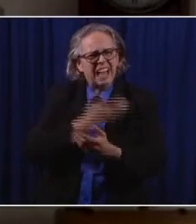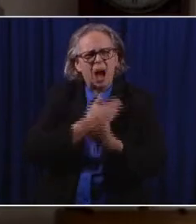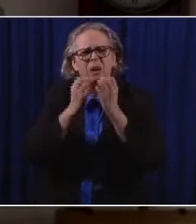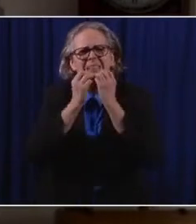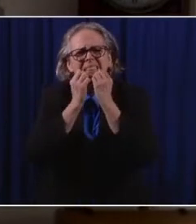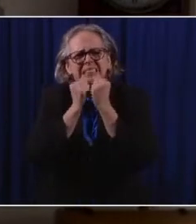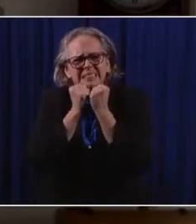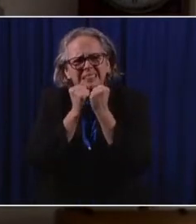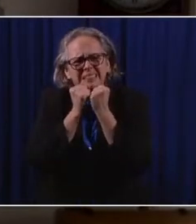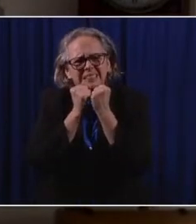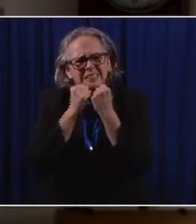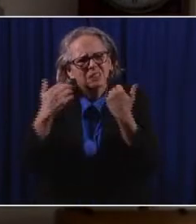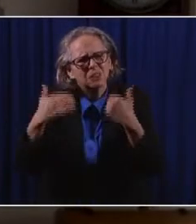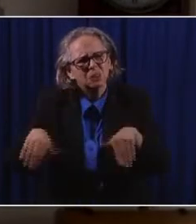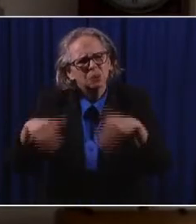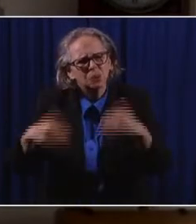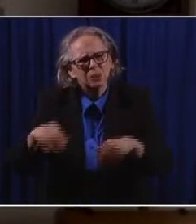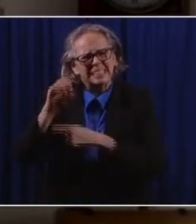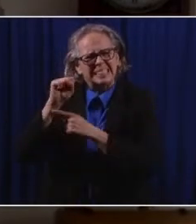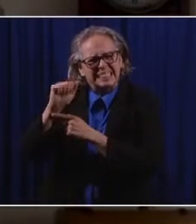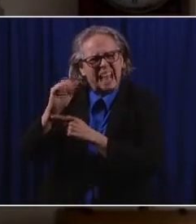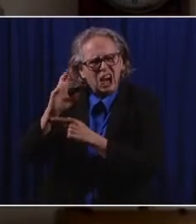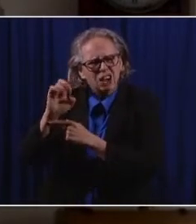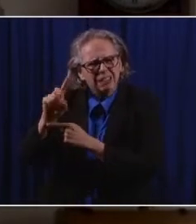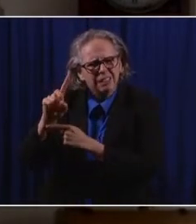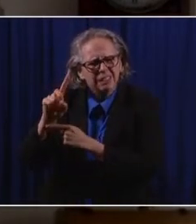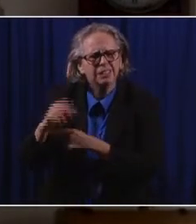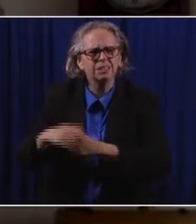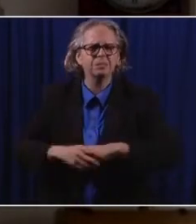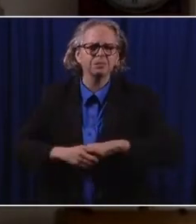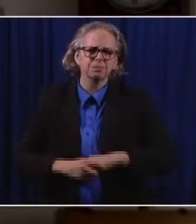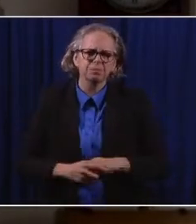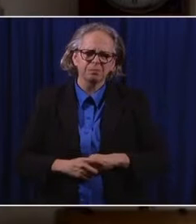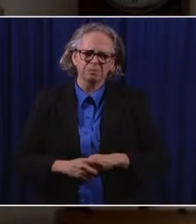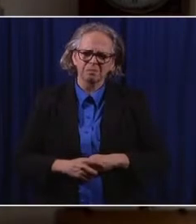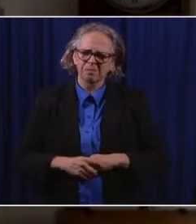There is a sanctity to our election process.